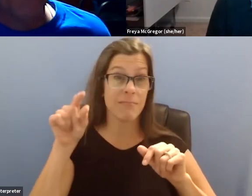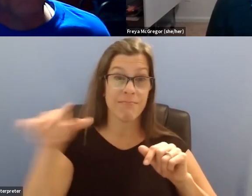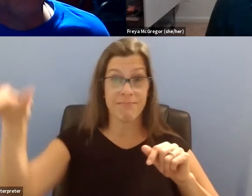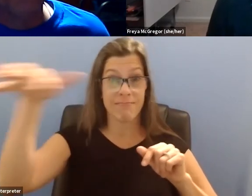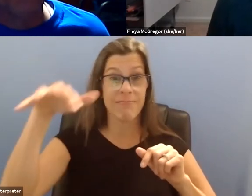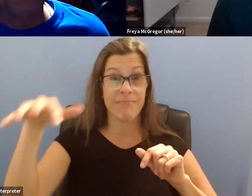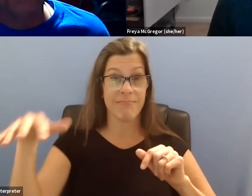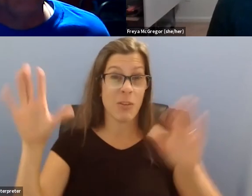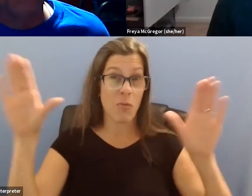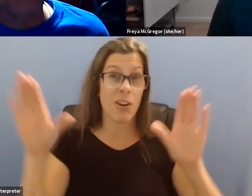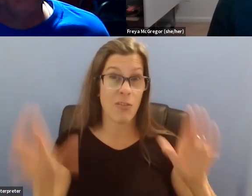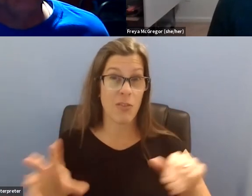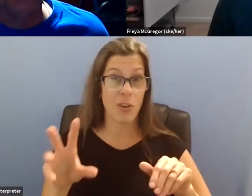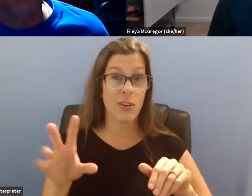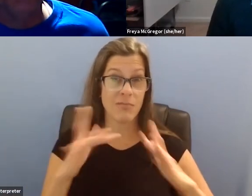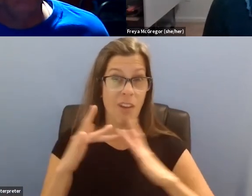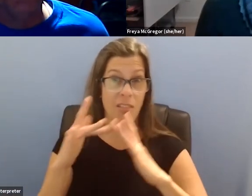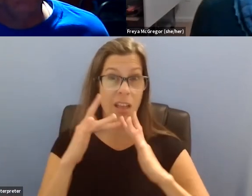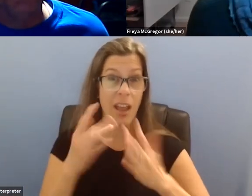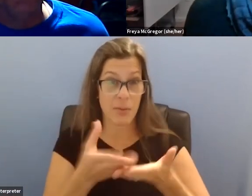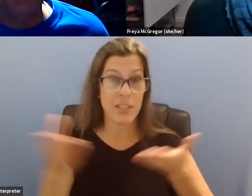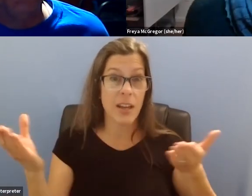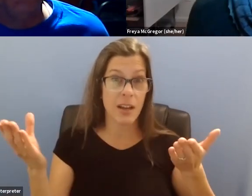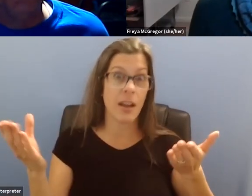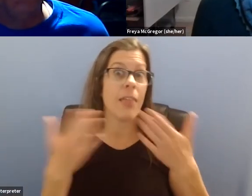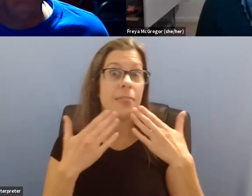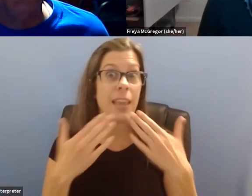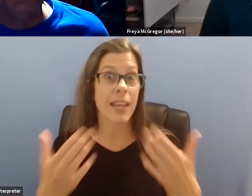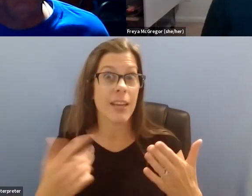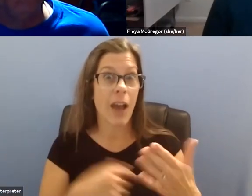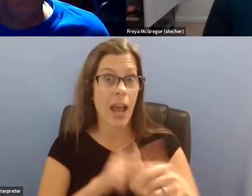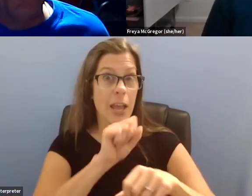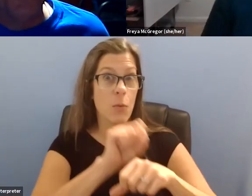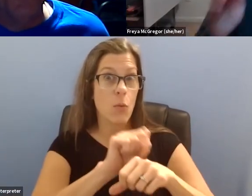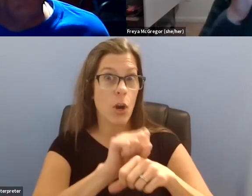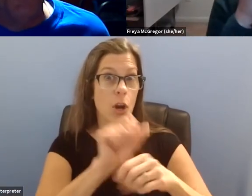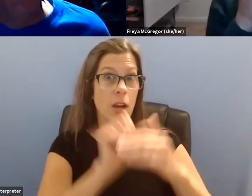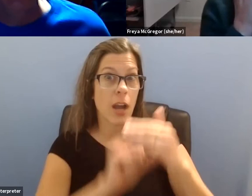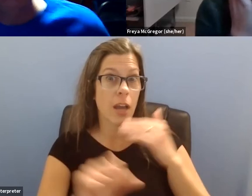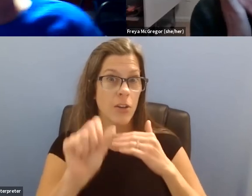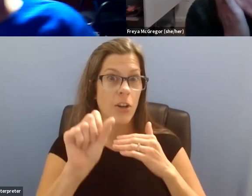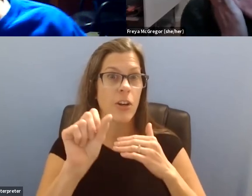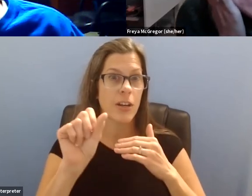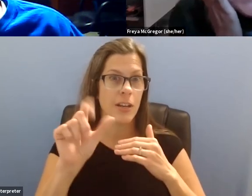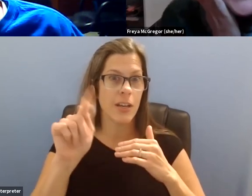Yeah. Thanks. Thanks, Jerry. Um, I should disclose. I actually work for talking birds, um, in my spare time.